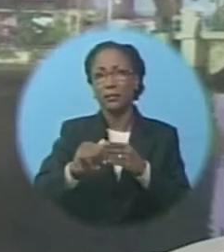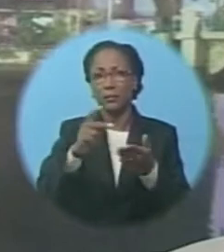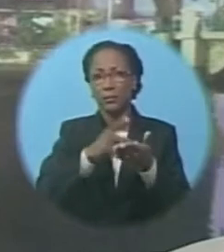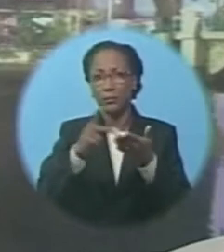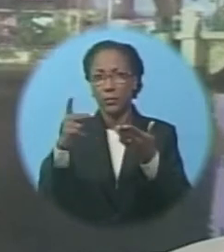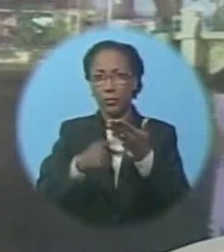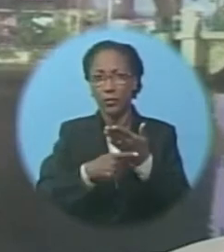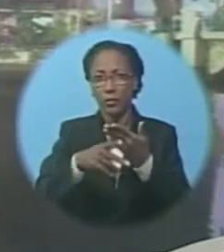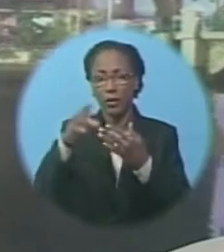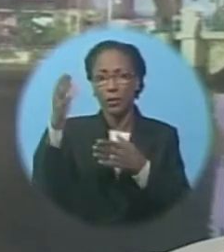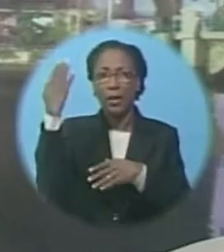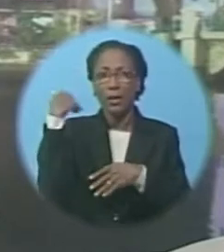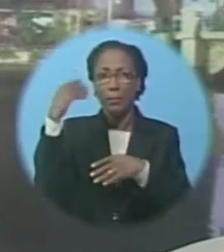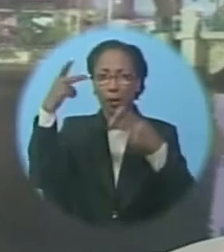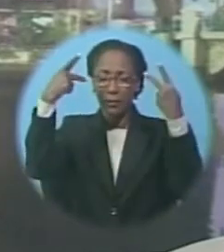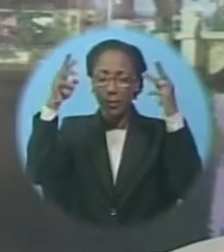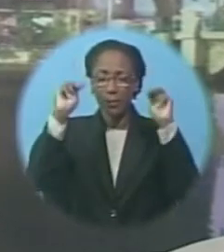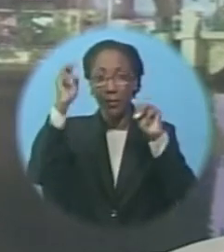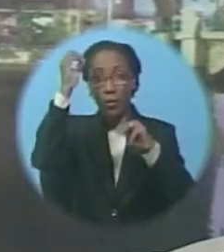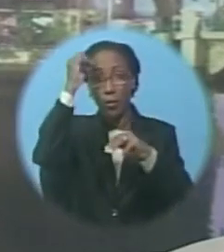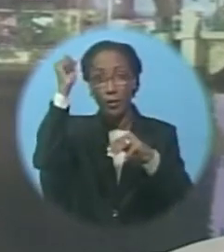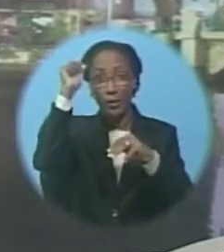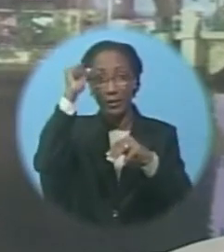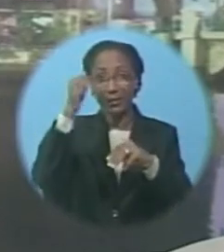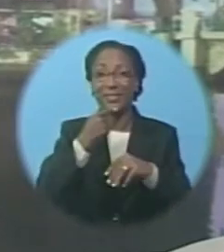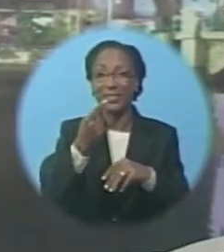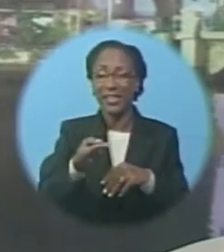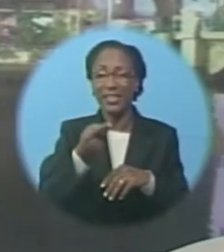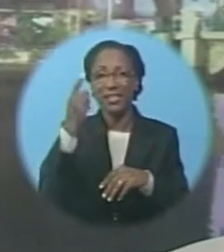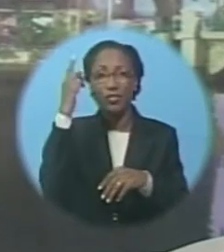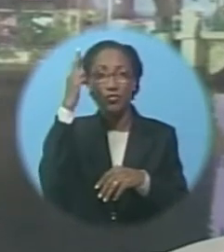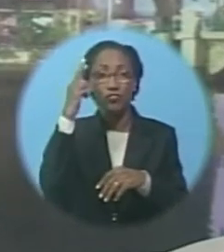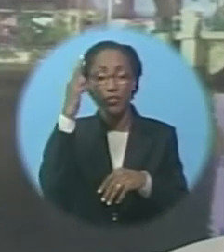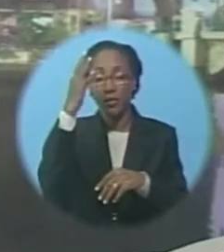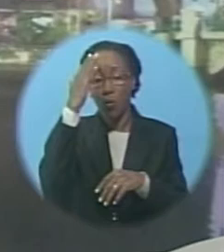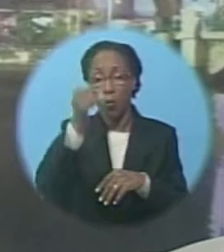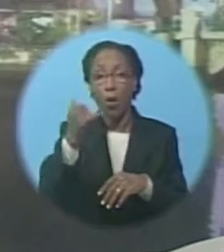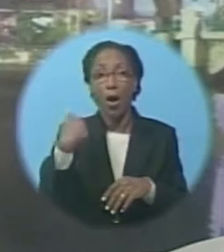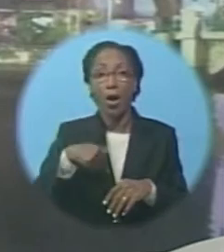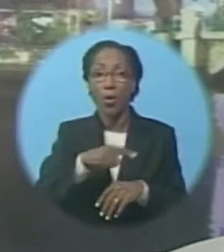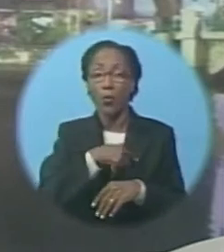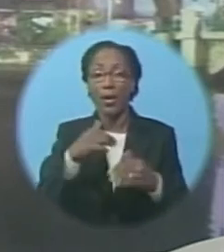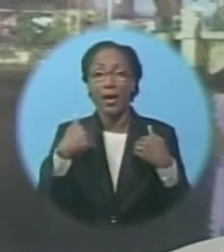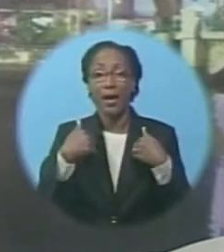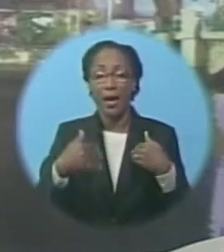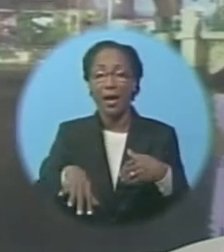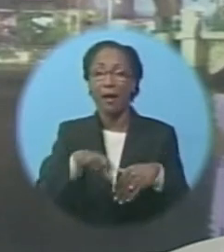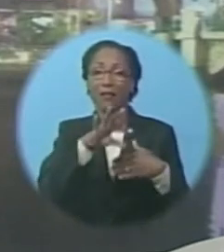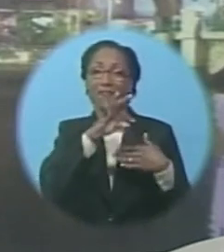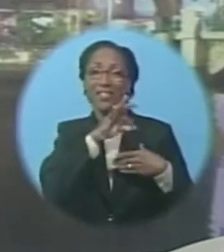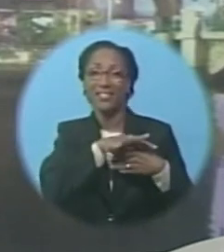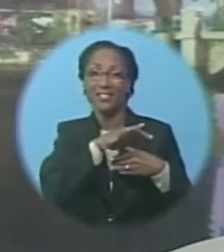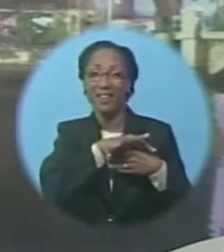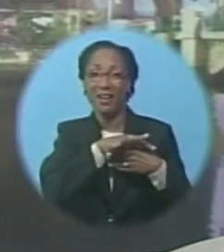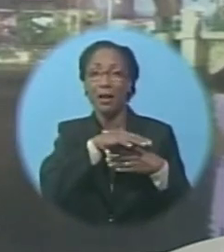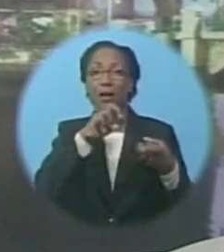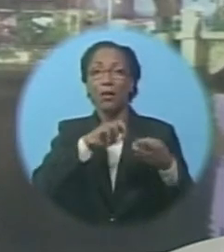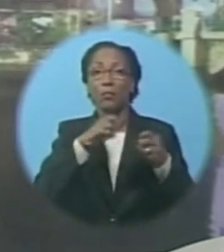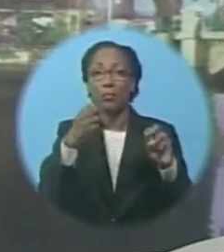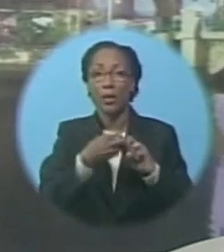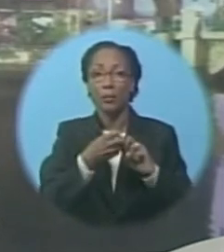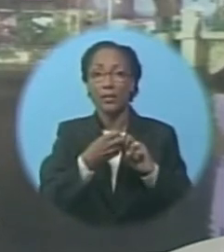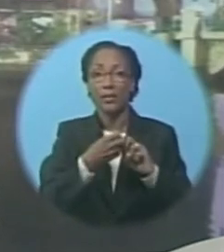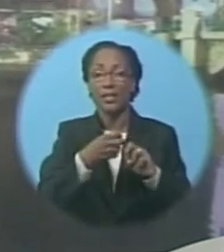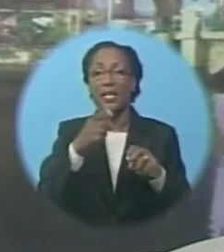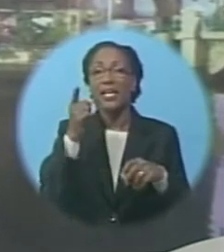are contributing to the debt crisis experienced by many Caribbean countries. He says while he will not oppose the move to assist